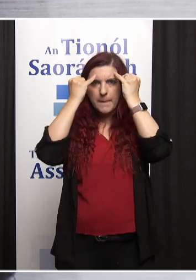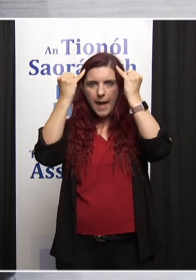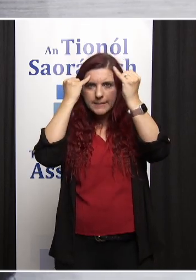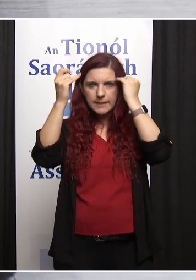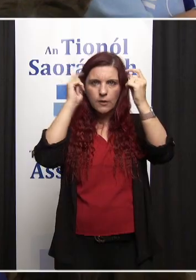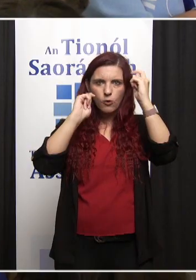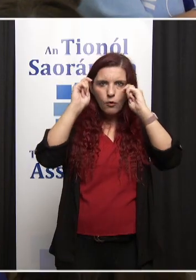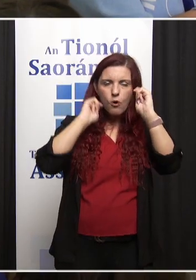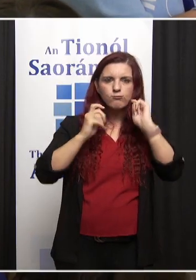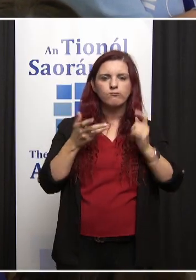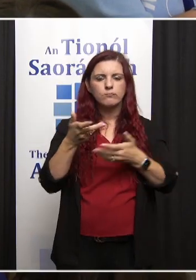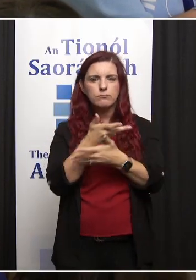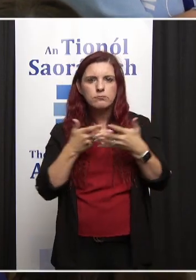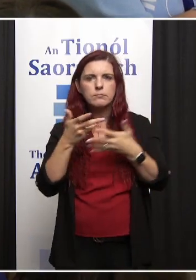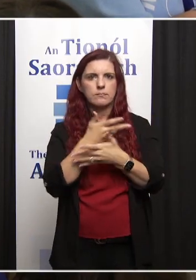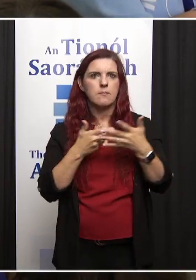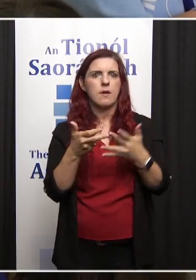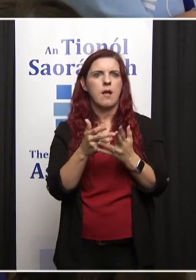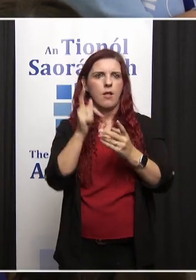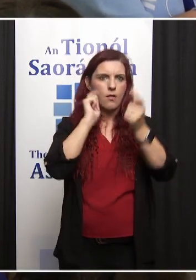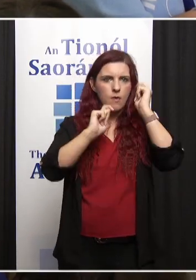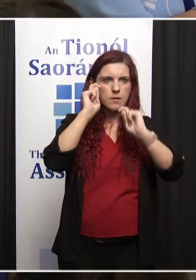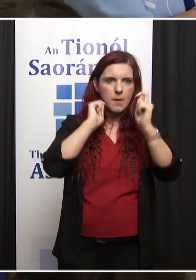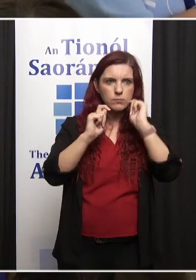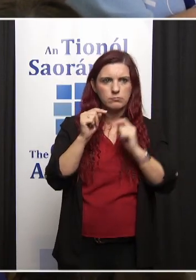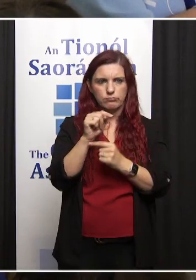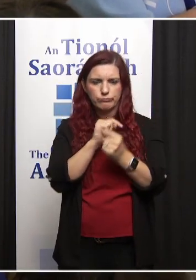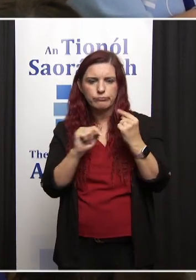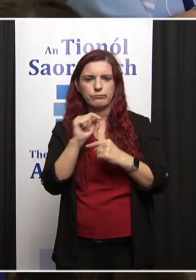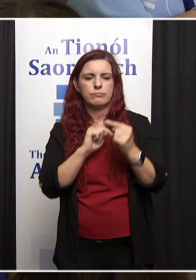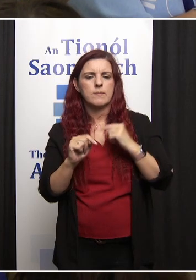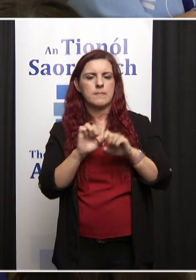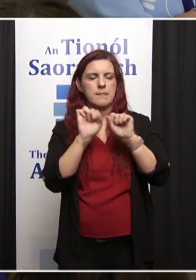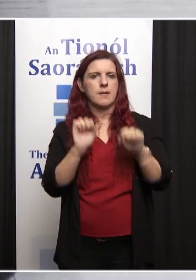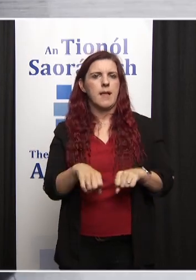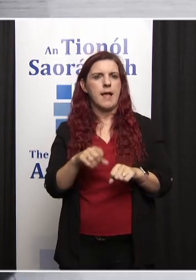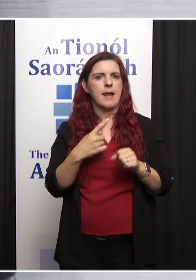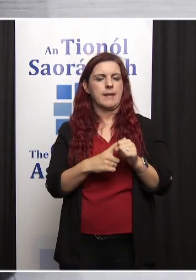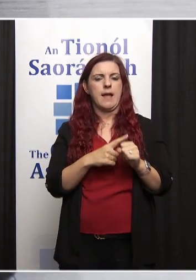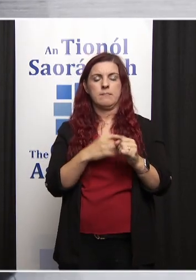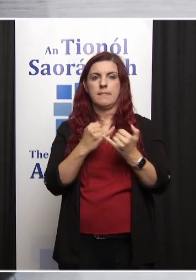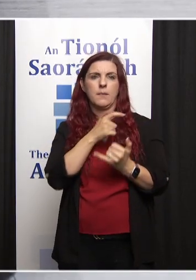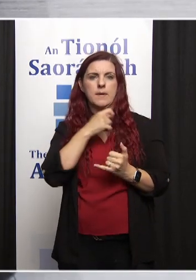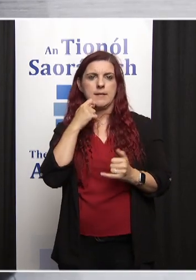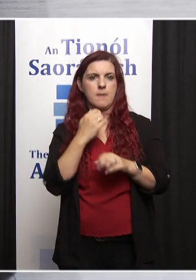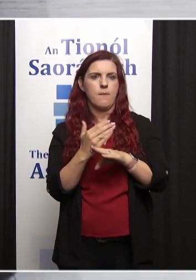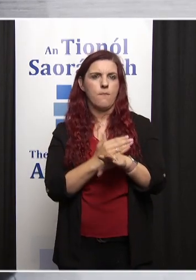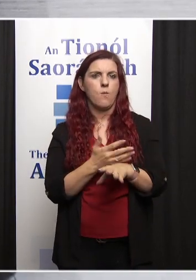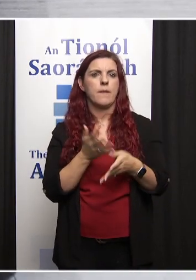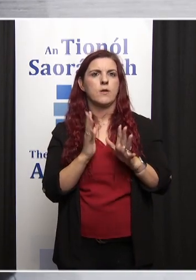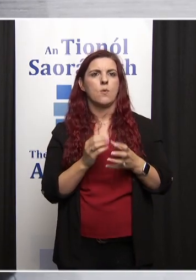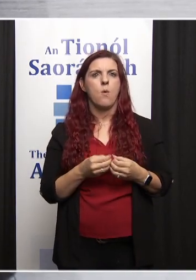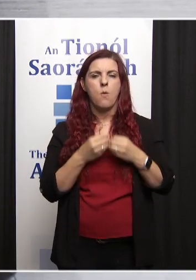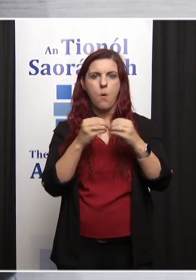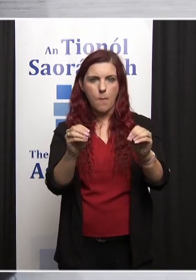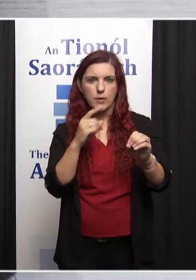discourse and balanced discourse, and considering arguments, and again, I'm sure, like we have done before, when we open it up to you,